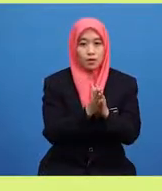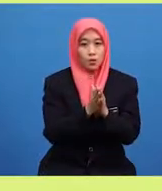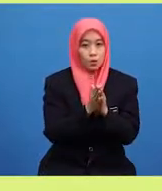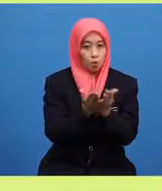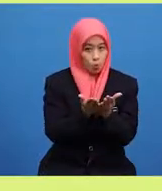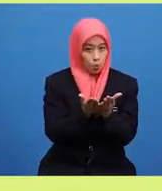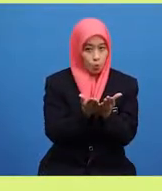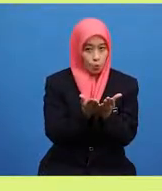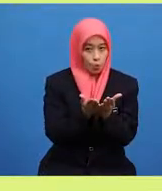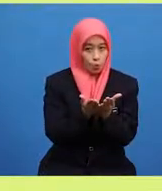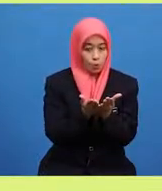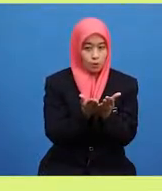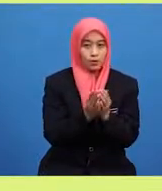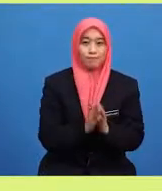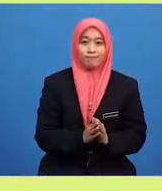Book.